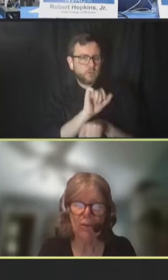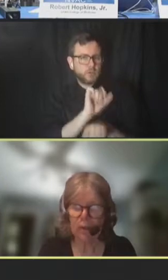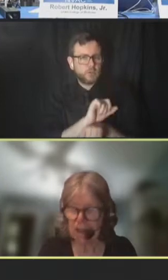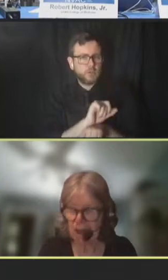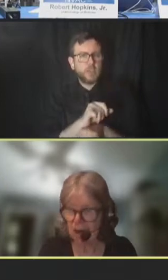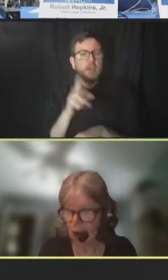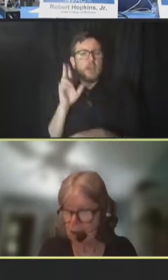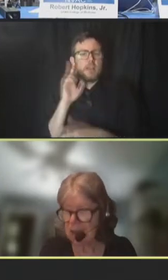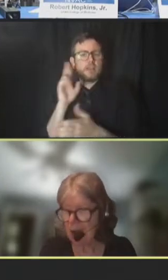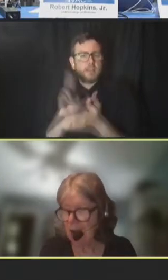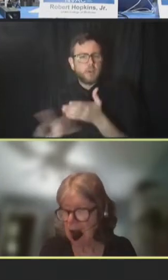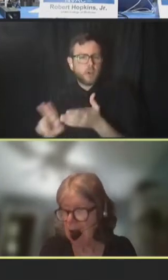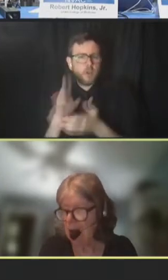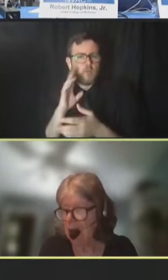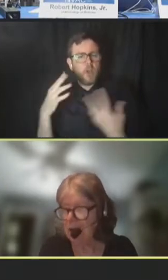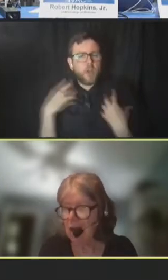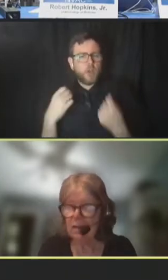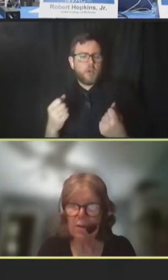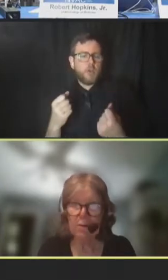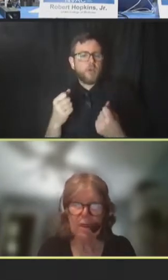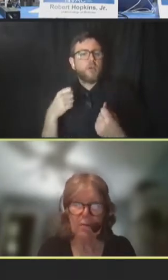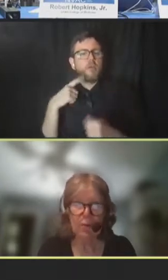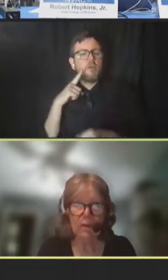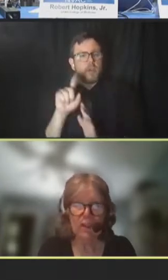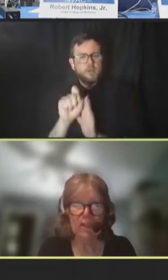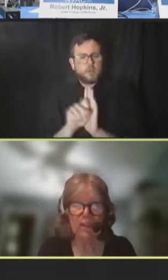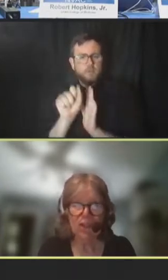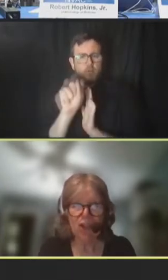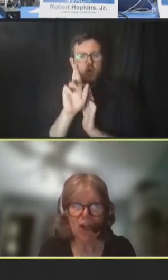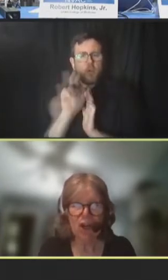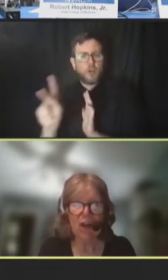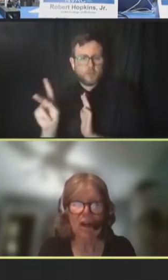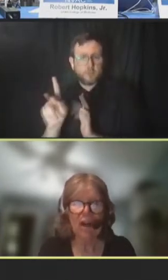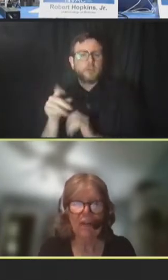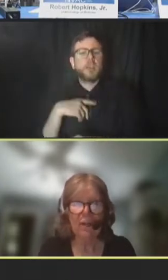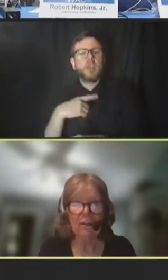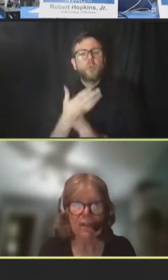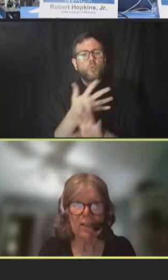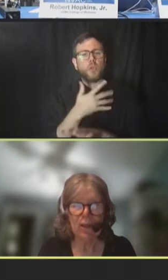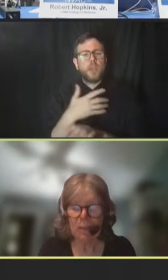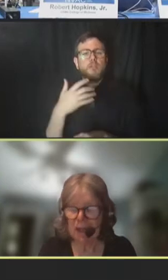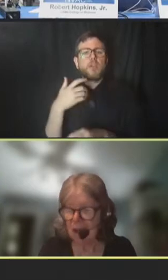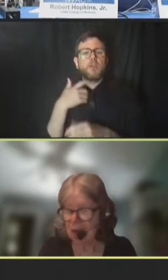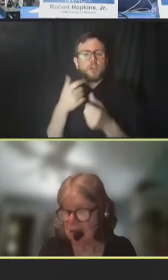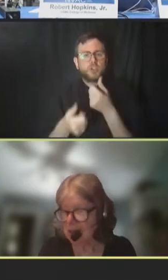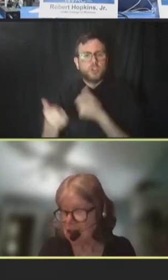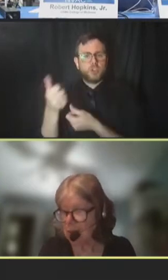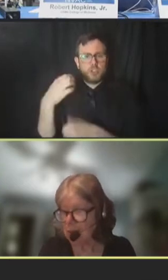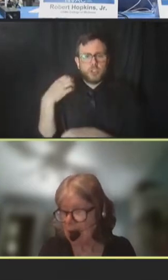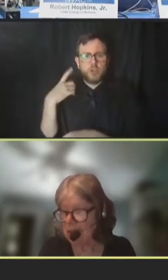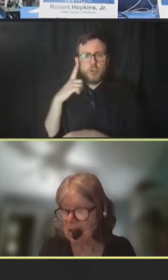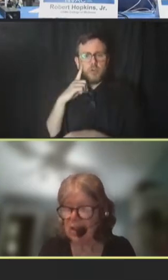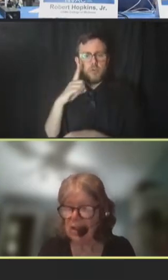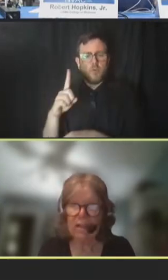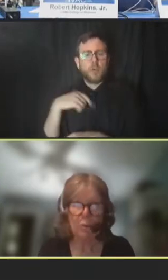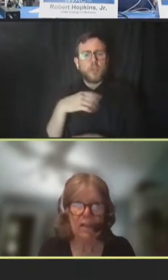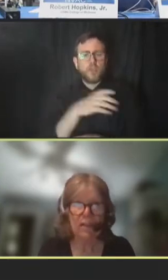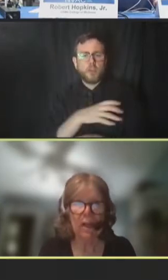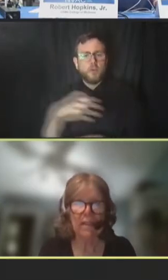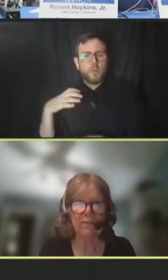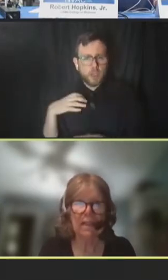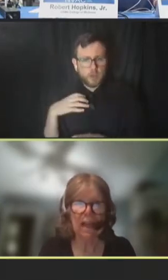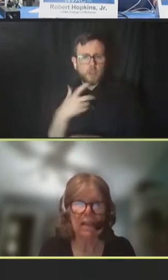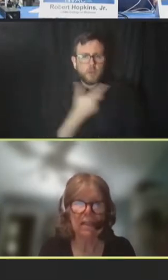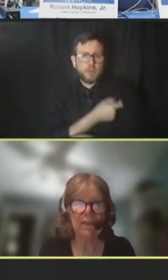Health for the state of Arkansas, and he also was a previous chair of the Advisory Committee on Immunization Practices, as